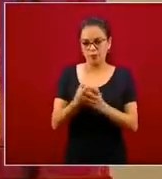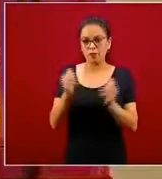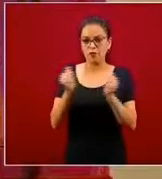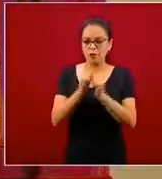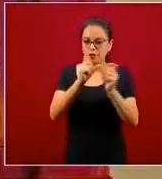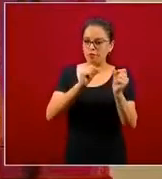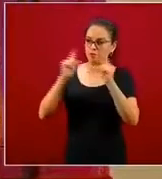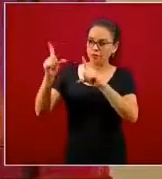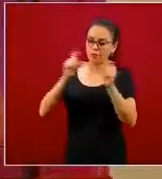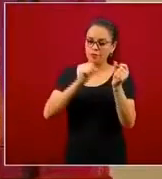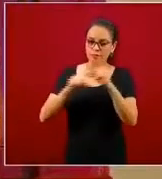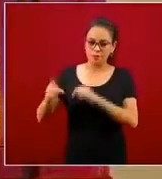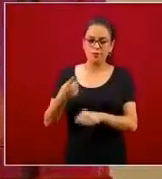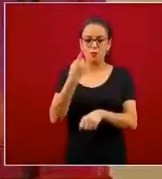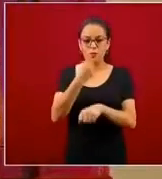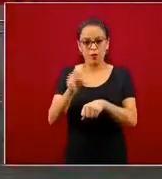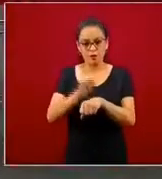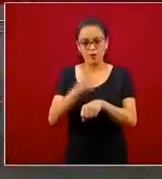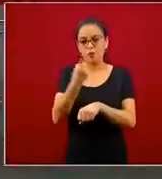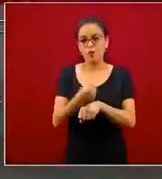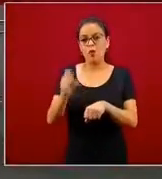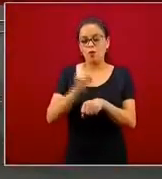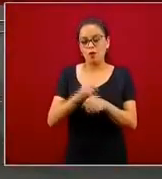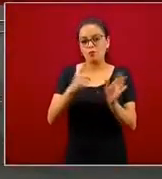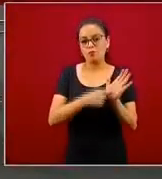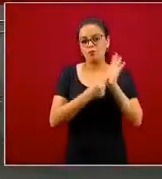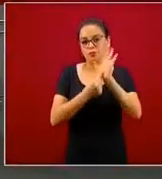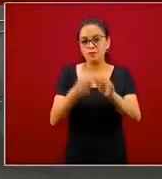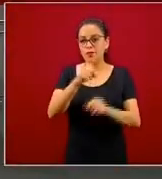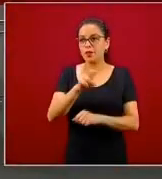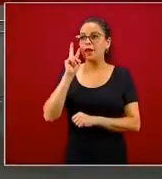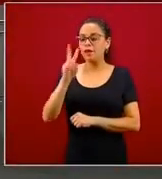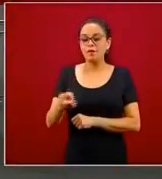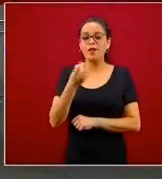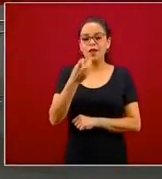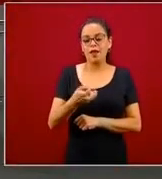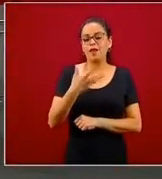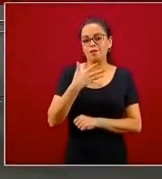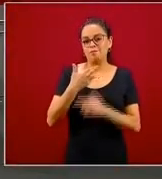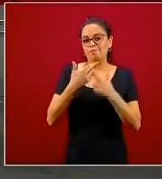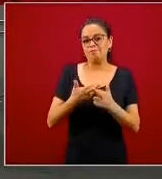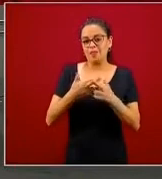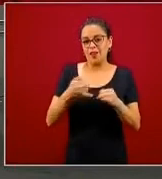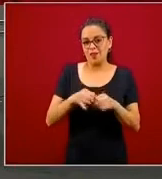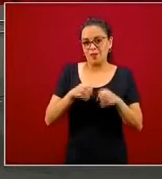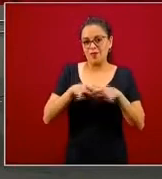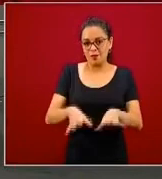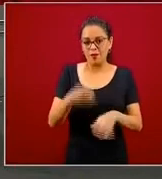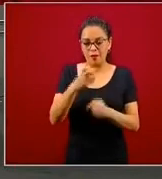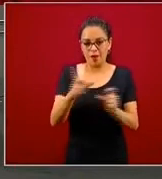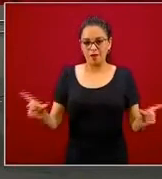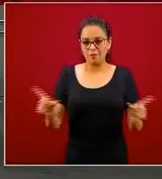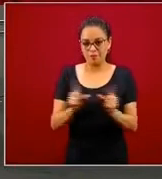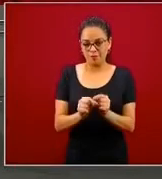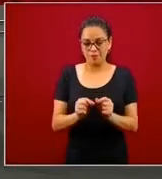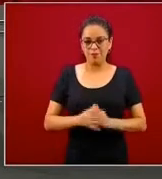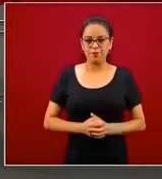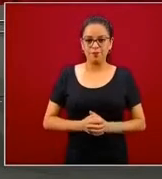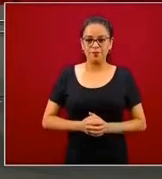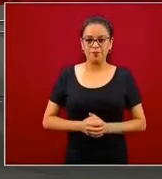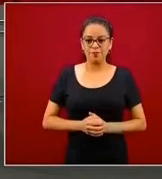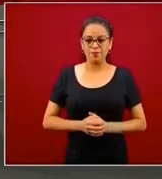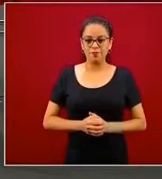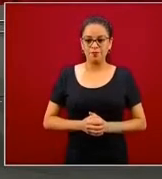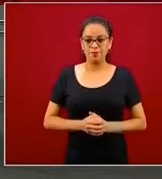this information with two other previous the slides for you to always have the